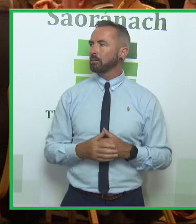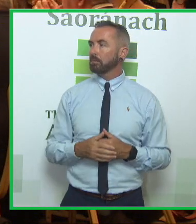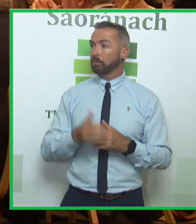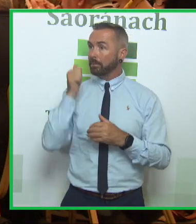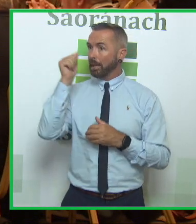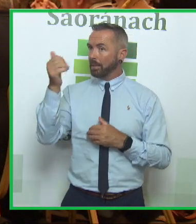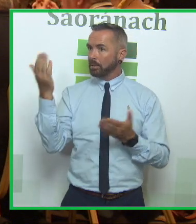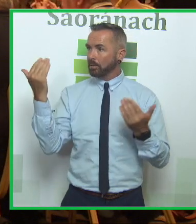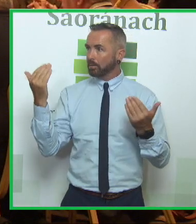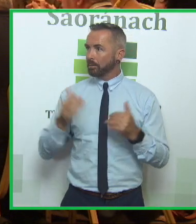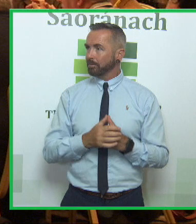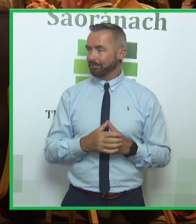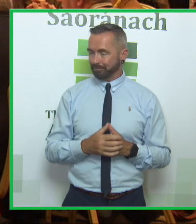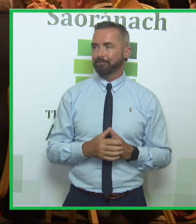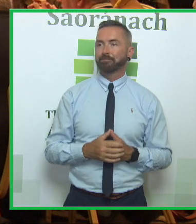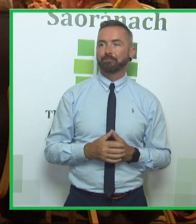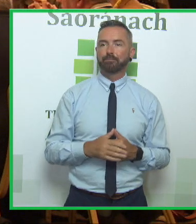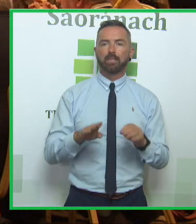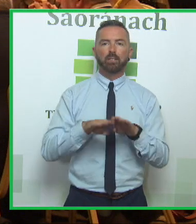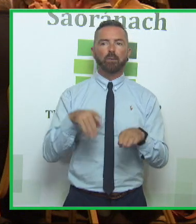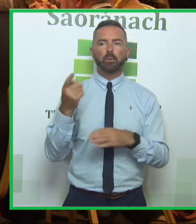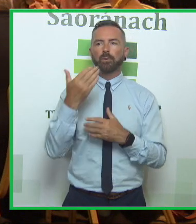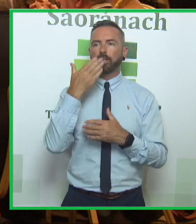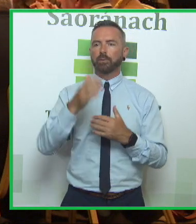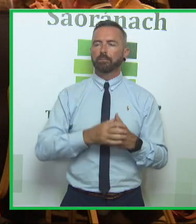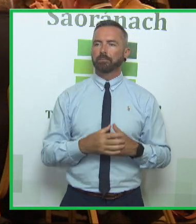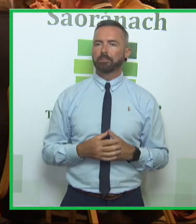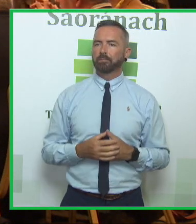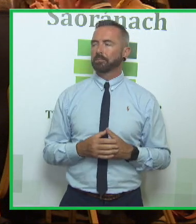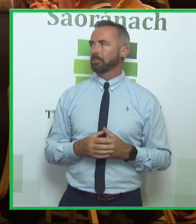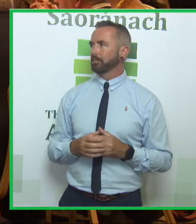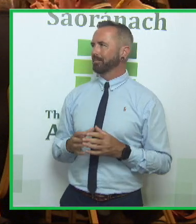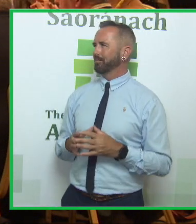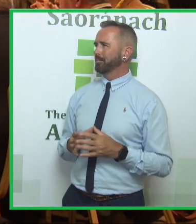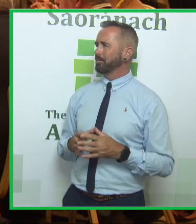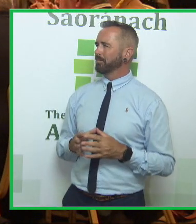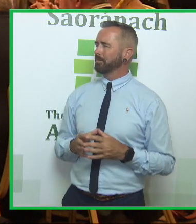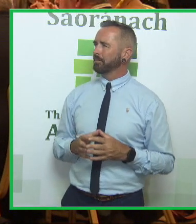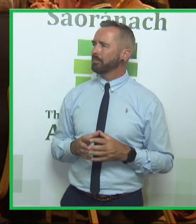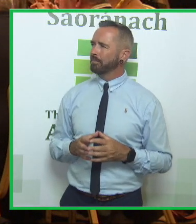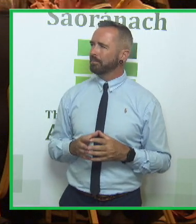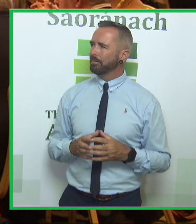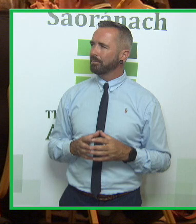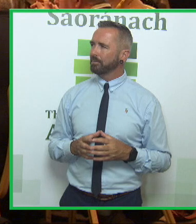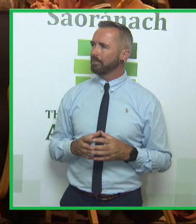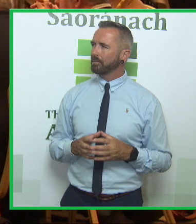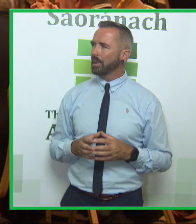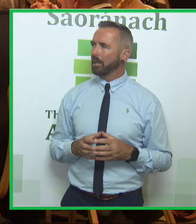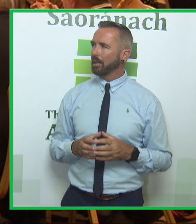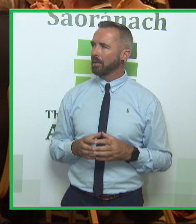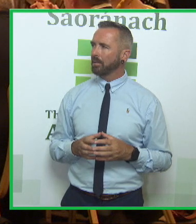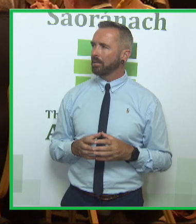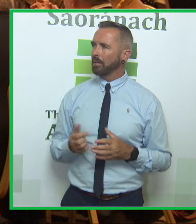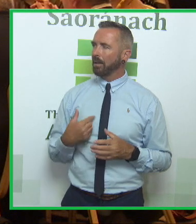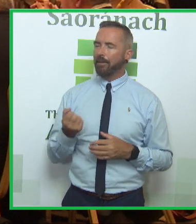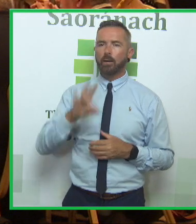attention, please, folks? Table 1, thank you. Hi, how are you doing? It's just a general question, really, in